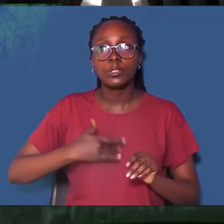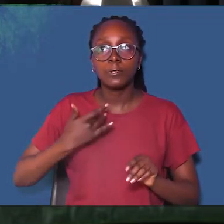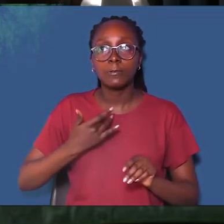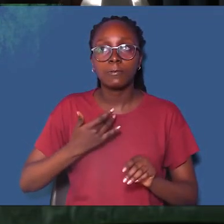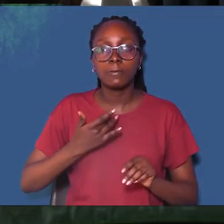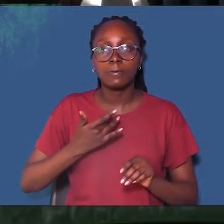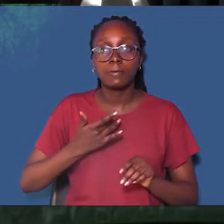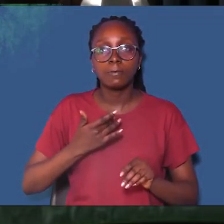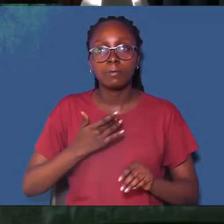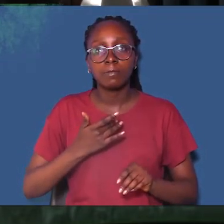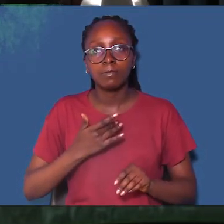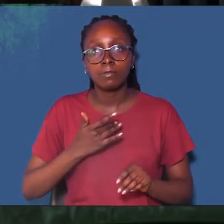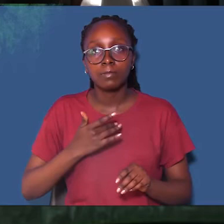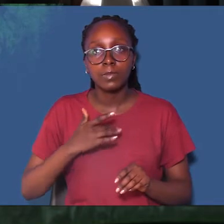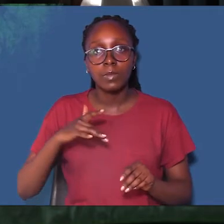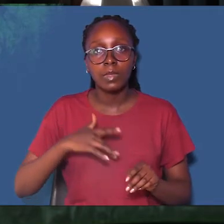self-aggrandizement or